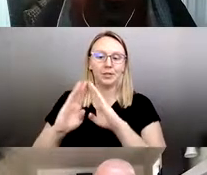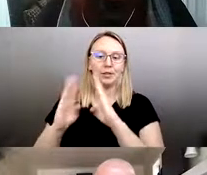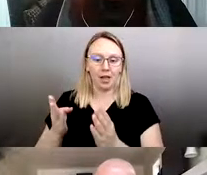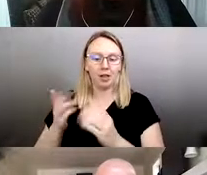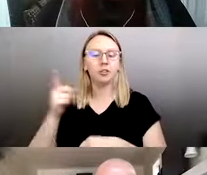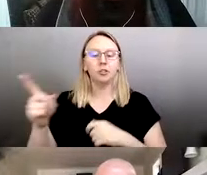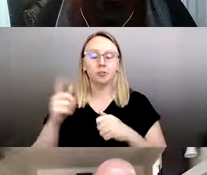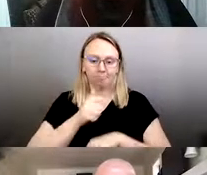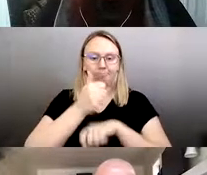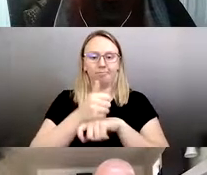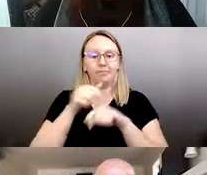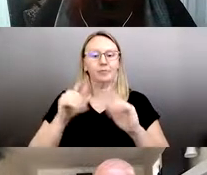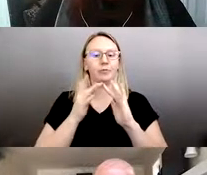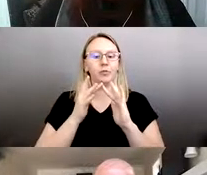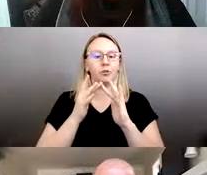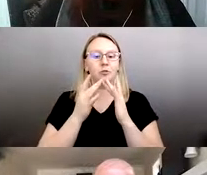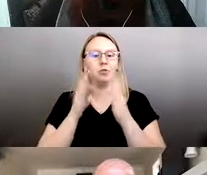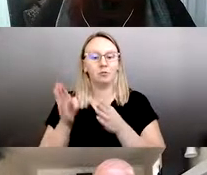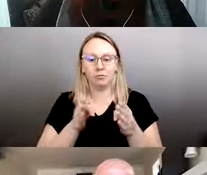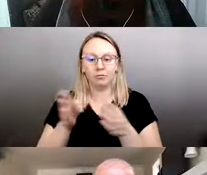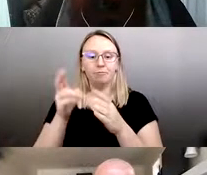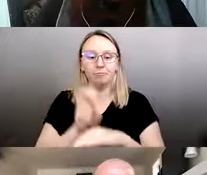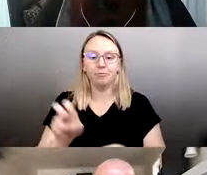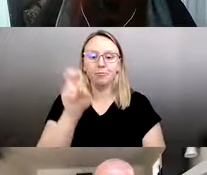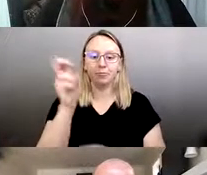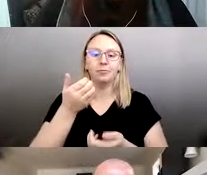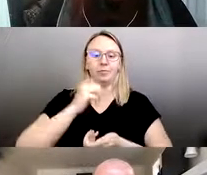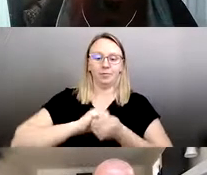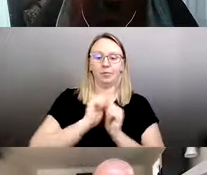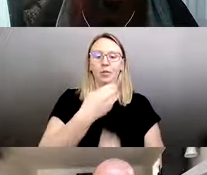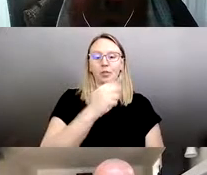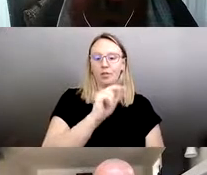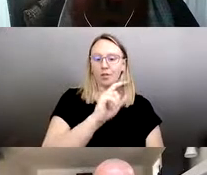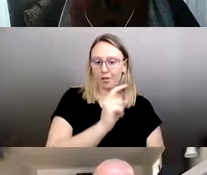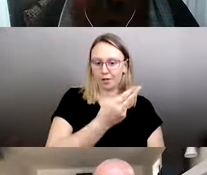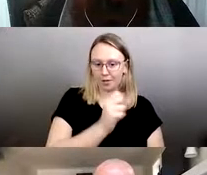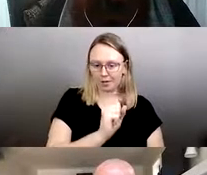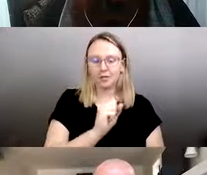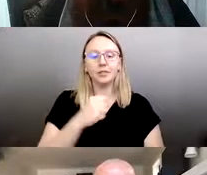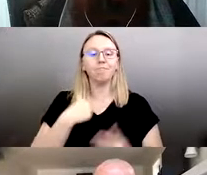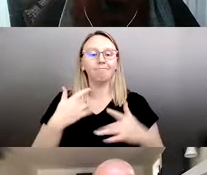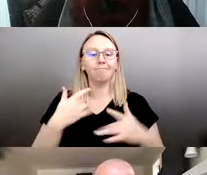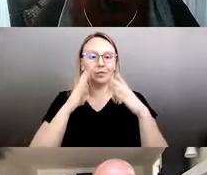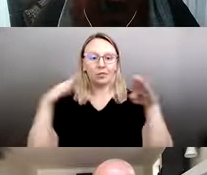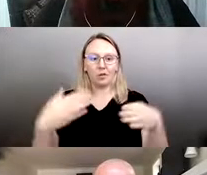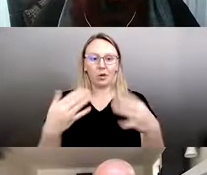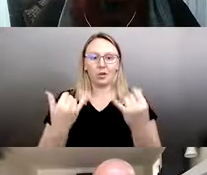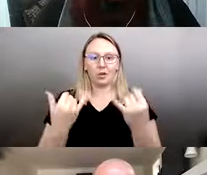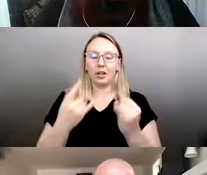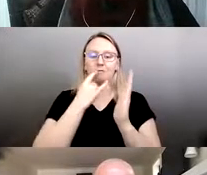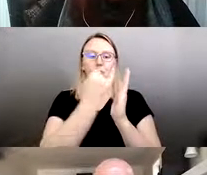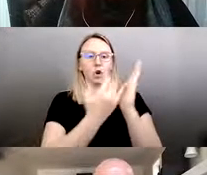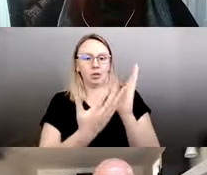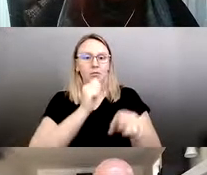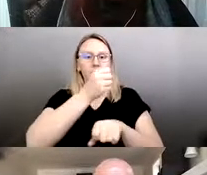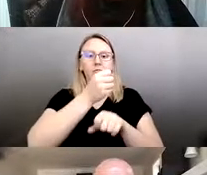virtual road trip in collaboration with Historic Artists Homes and Studios. I'm excited to have us focus today on an artist who created an immersive